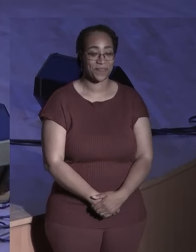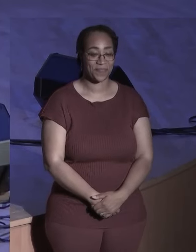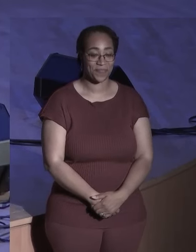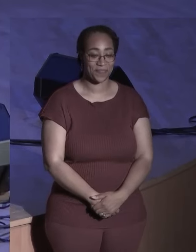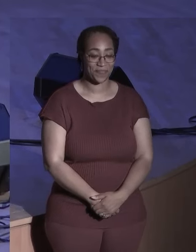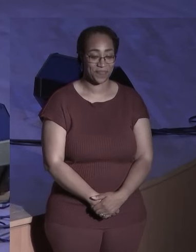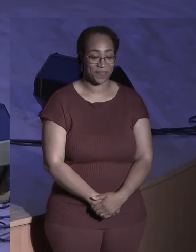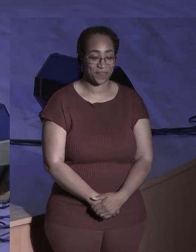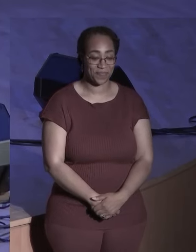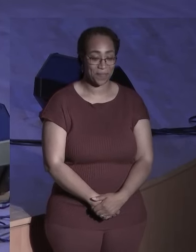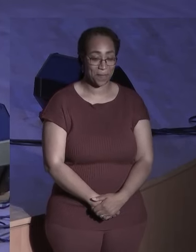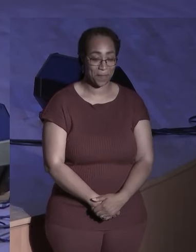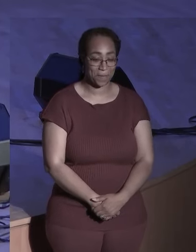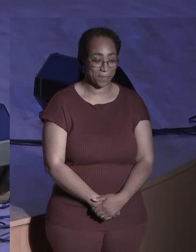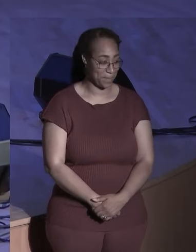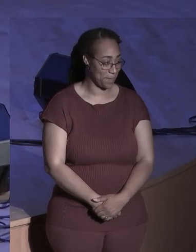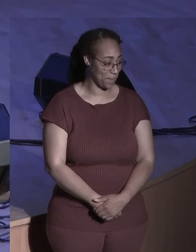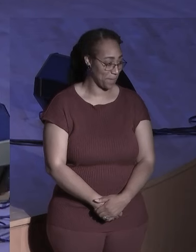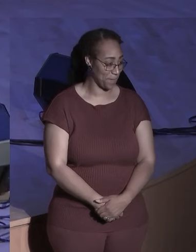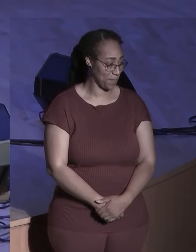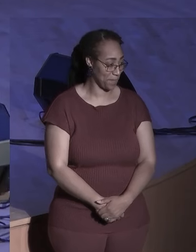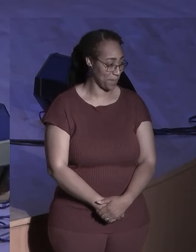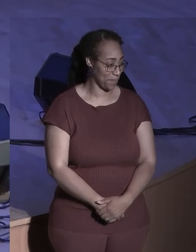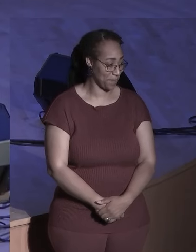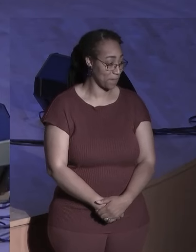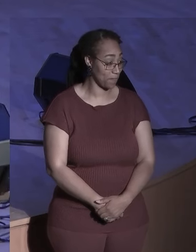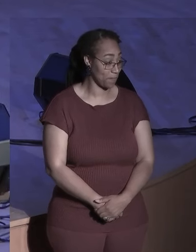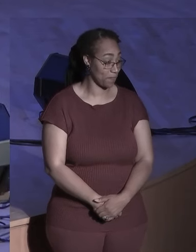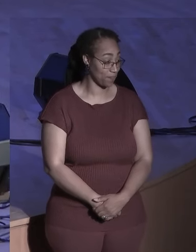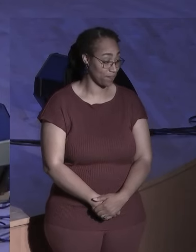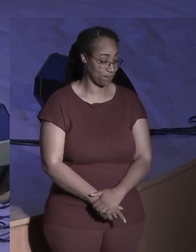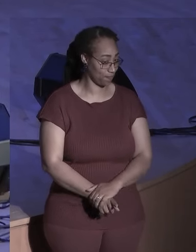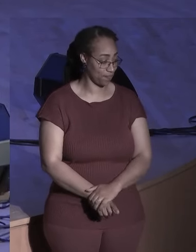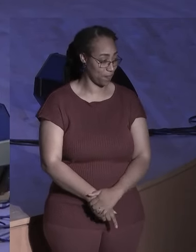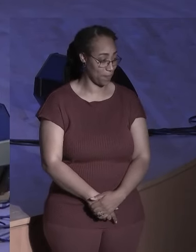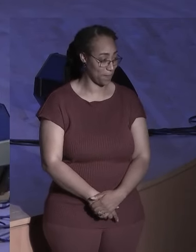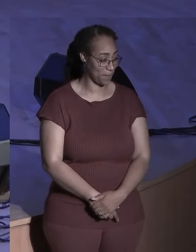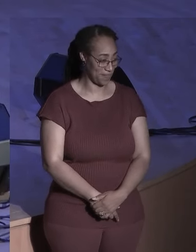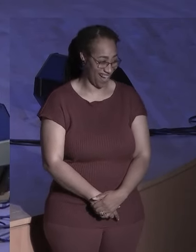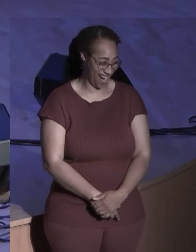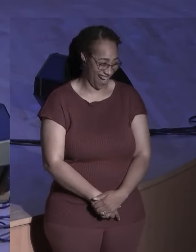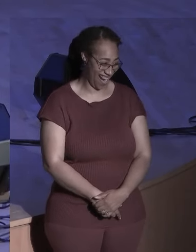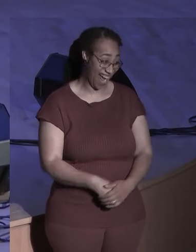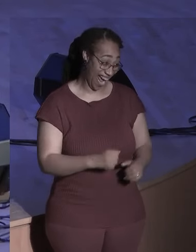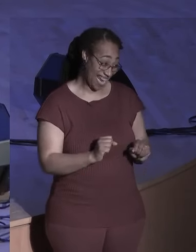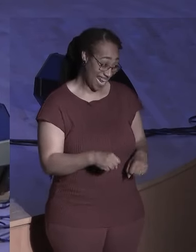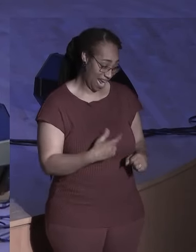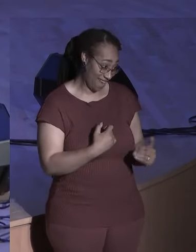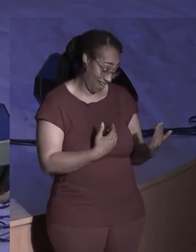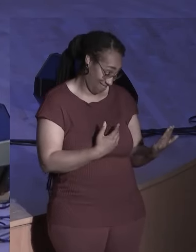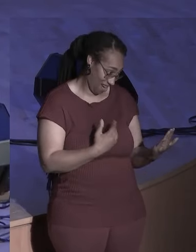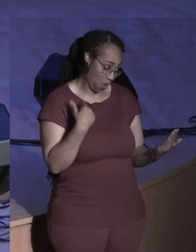este gran homenaje a nuestras raíces, a nuestras abuelas, a nuestra cordillera de los Andes, a nuestra tierra